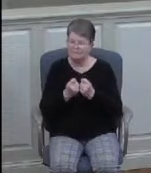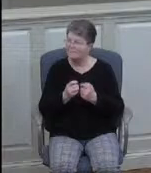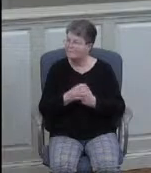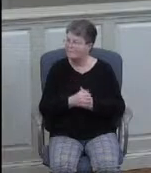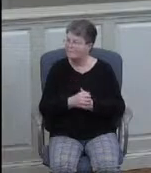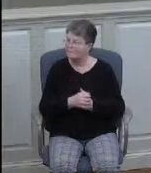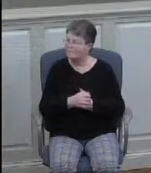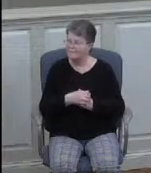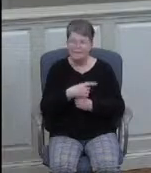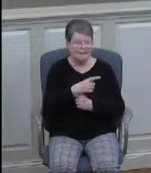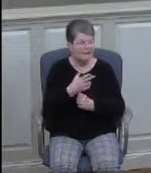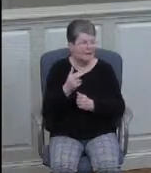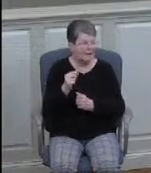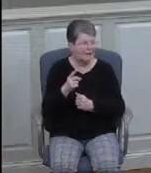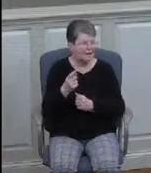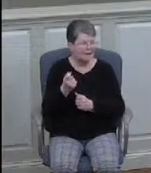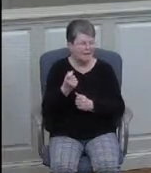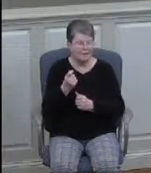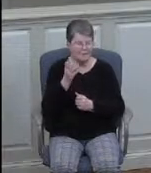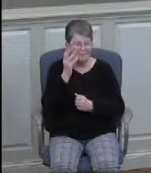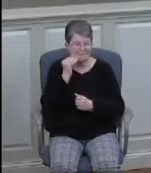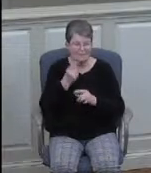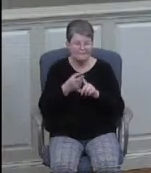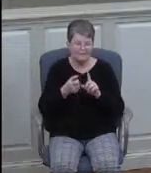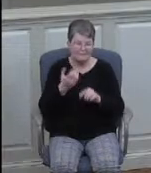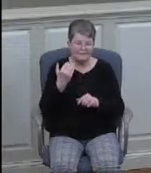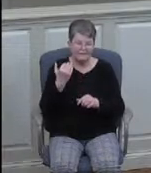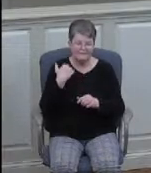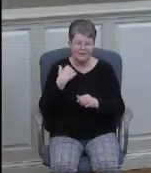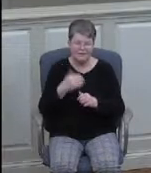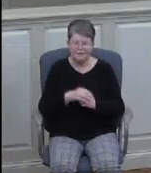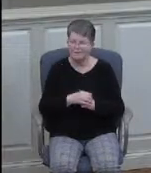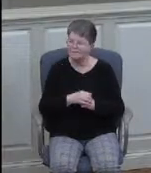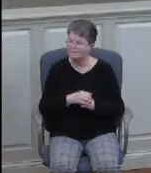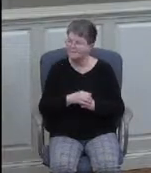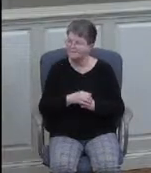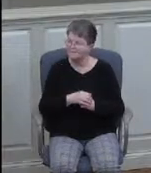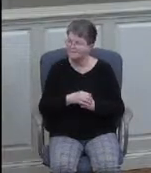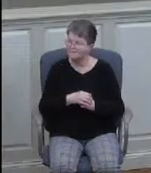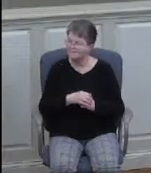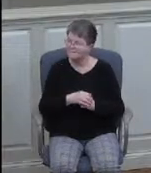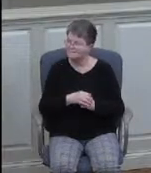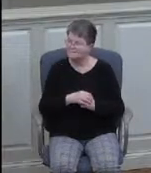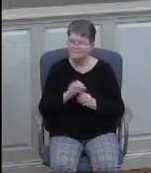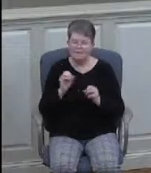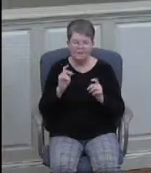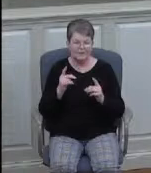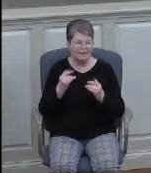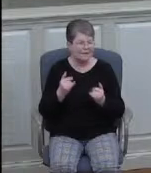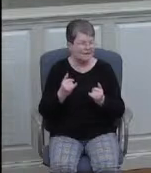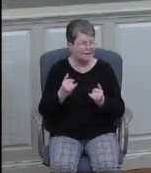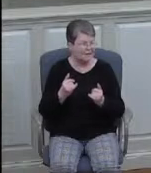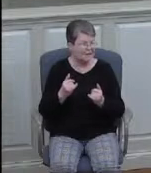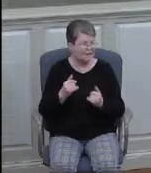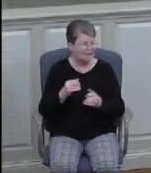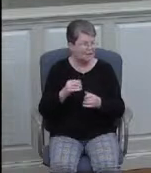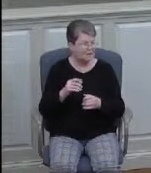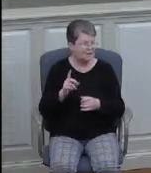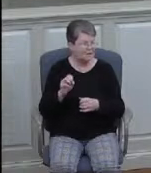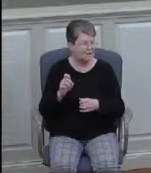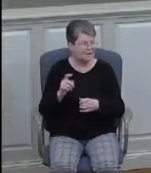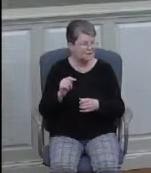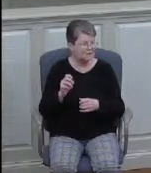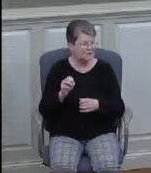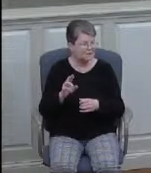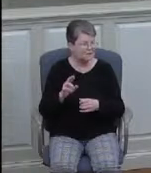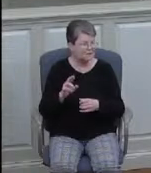had a little bit of experience from before. Glad to have you back. Yeah. All right. Councilor Dexter,